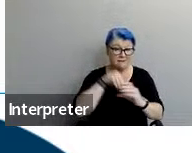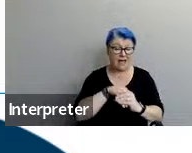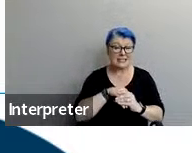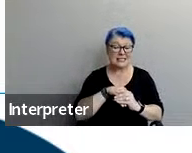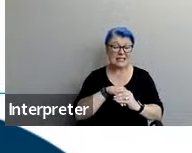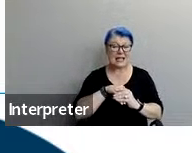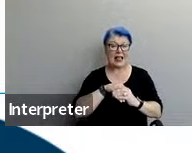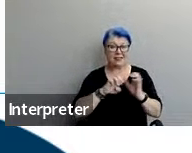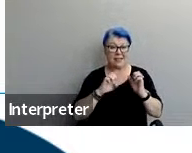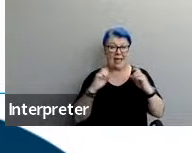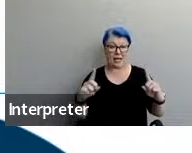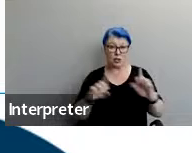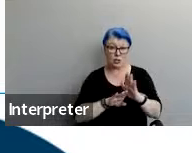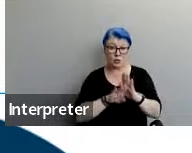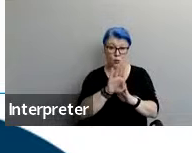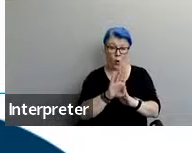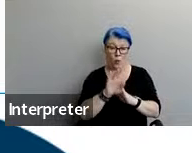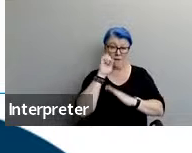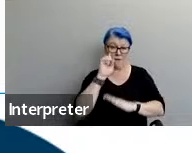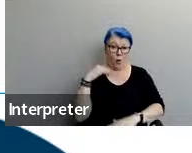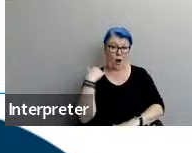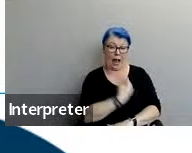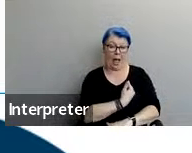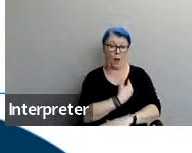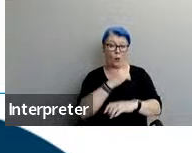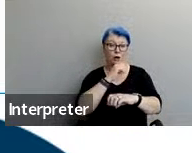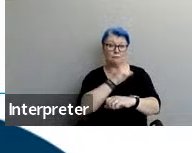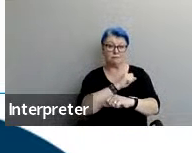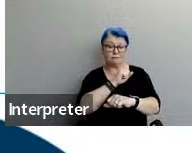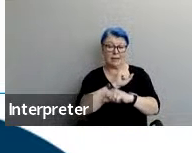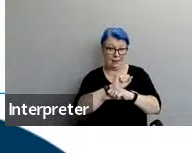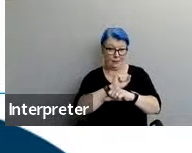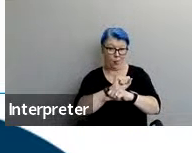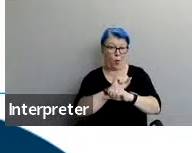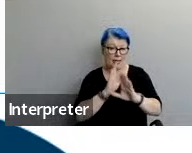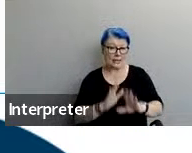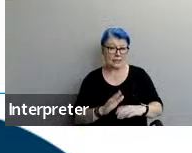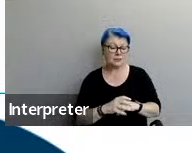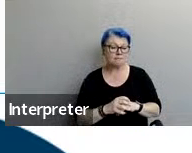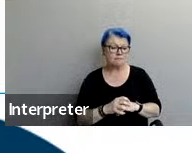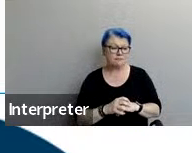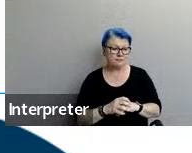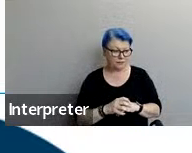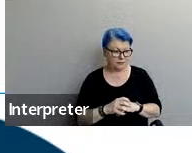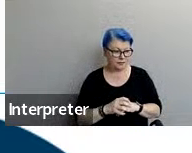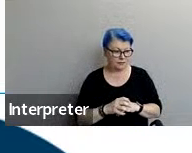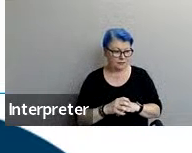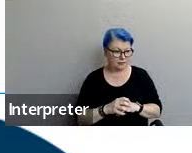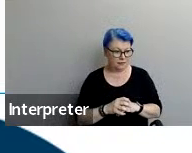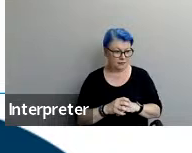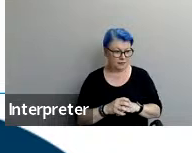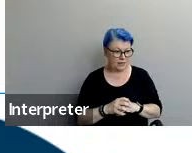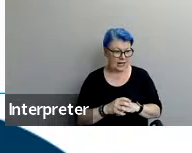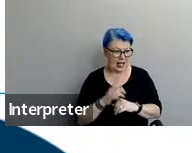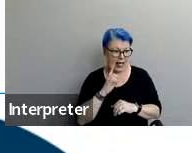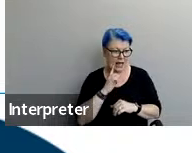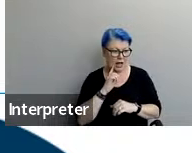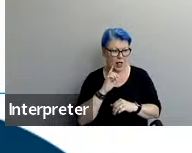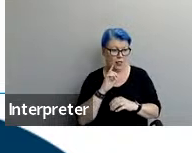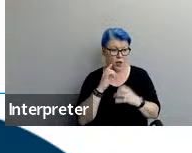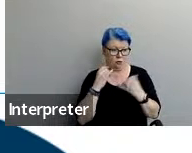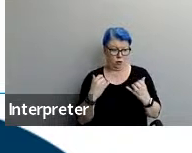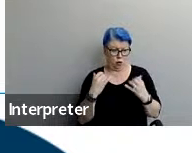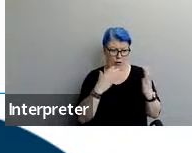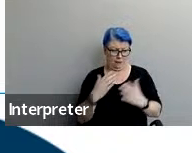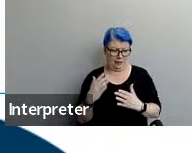employees. Current funding request for next year at $500,000, and I believe that we'll have additional discussions